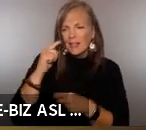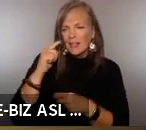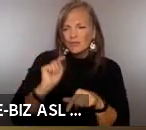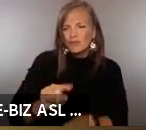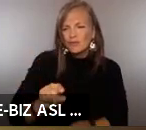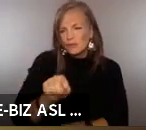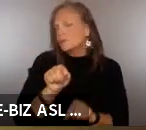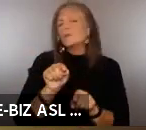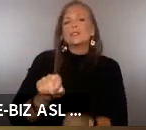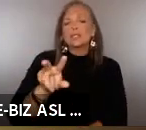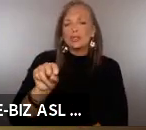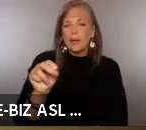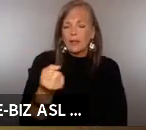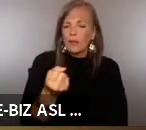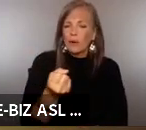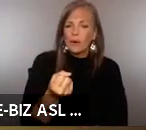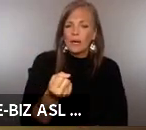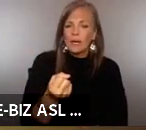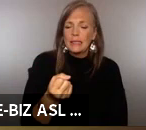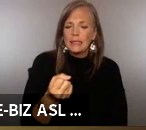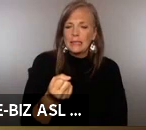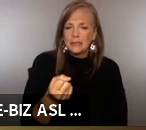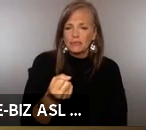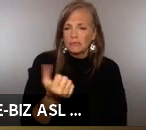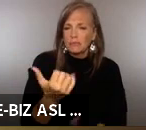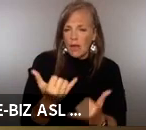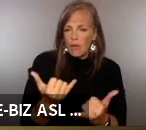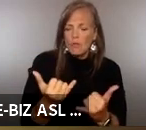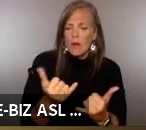handle this moment in my 20s.